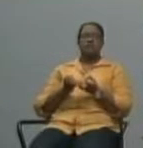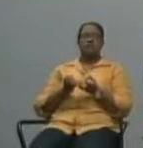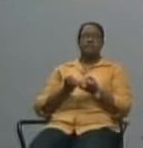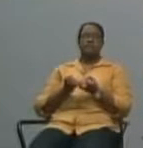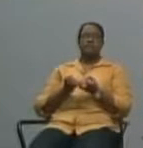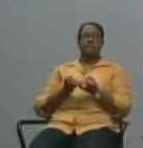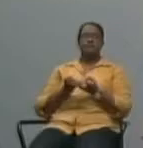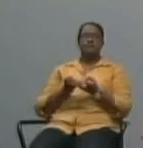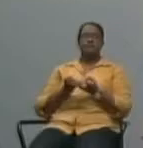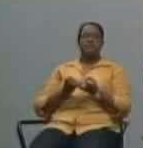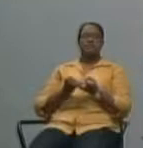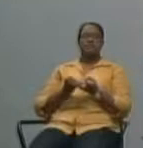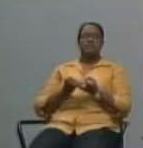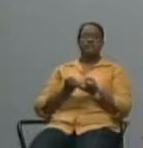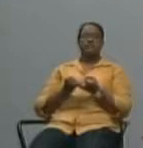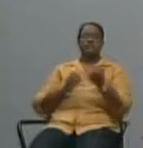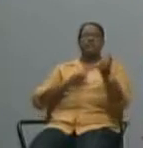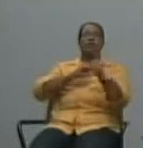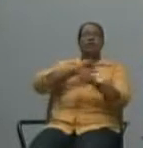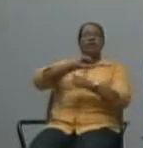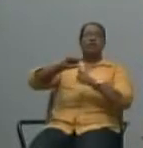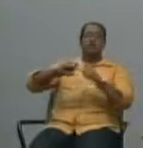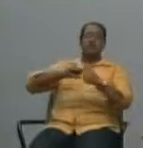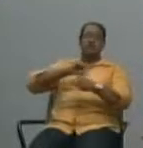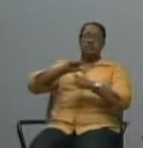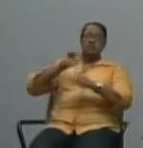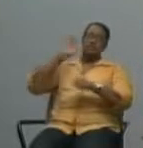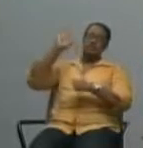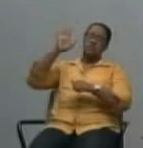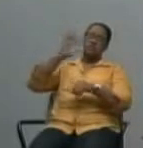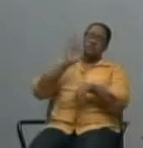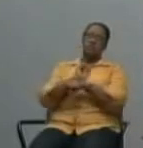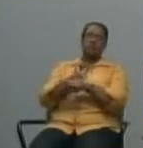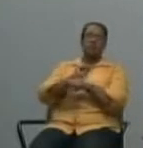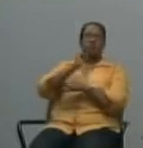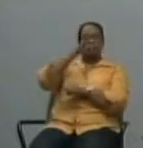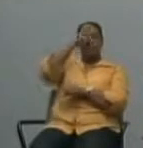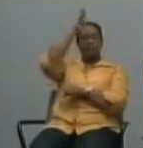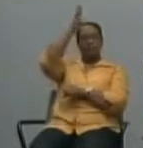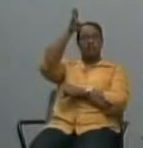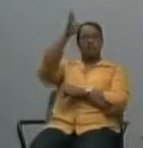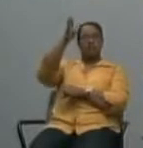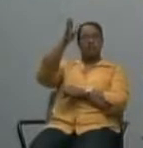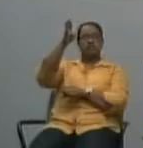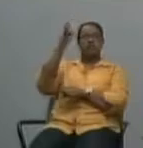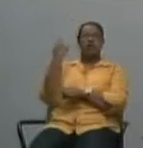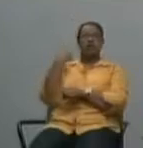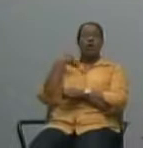wants to make us associates of his works of creation. He wants to